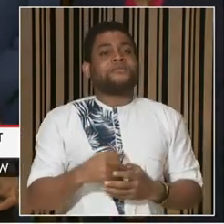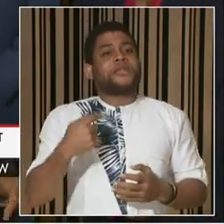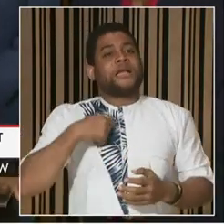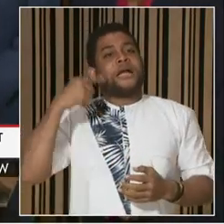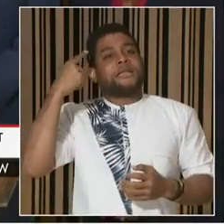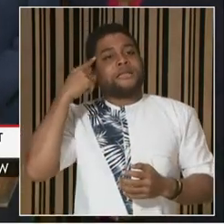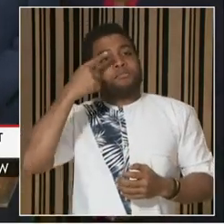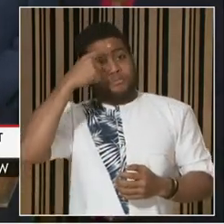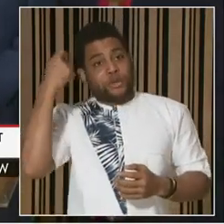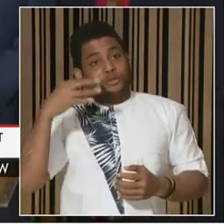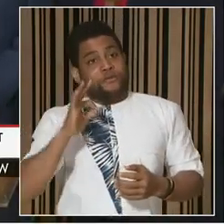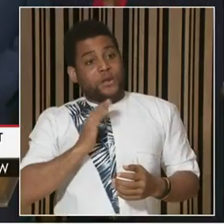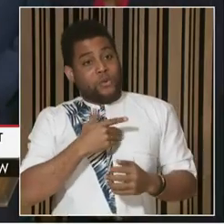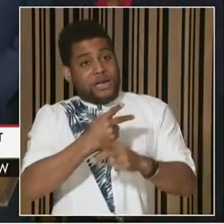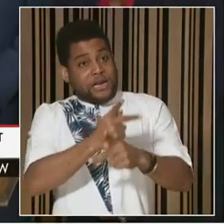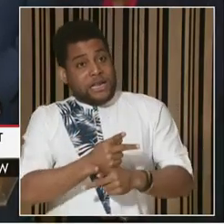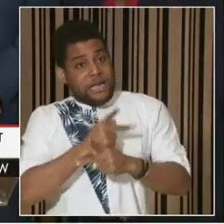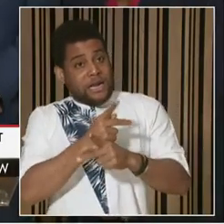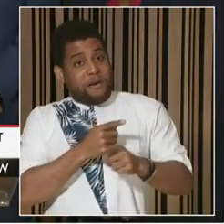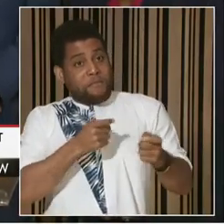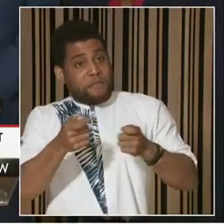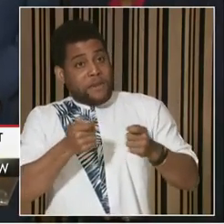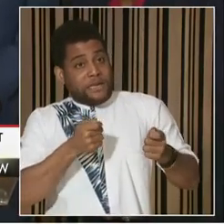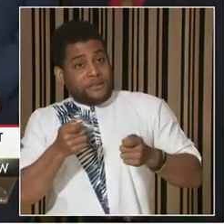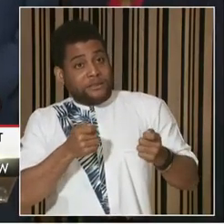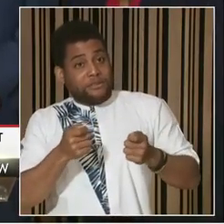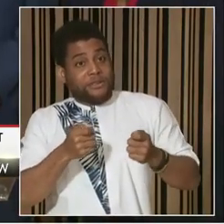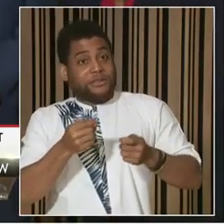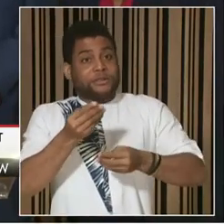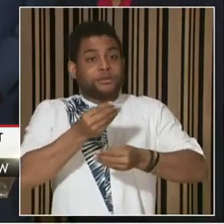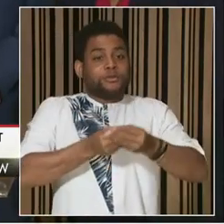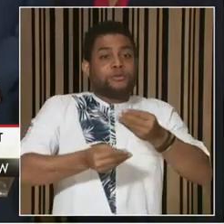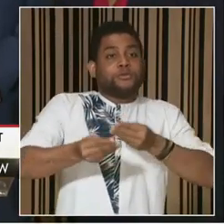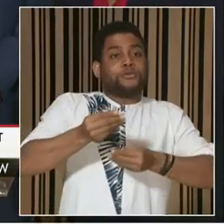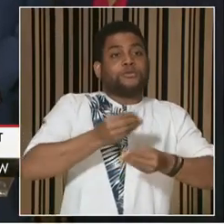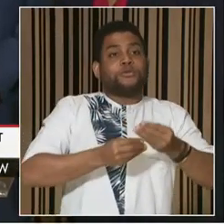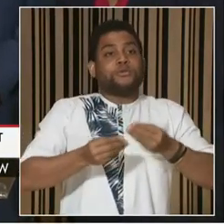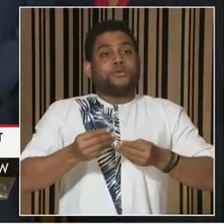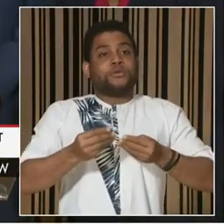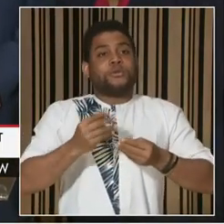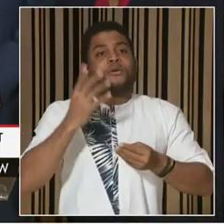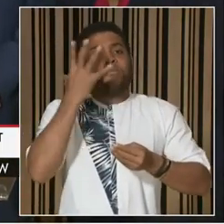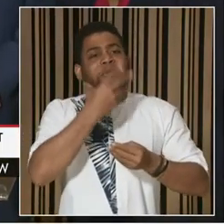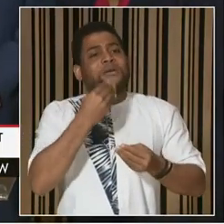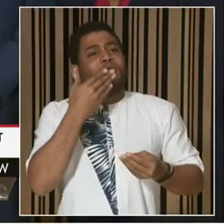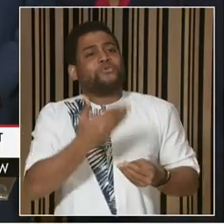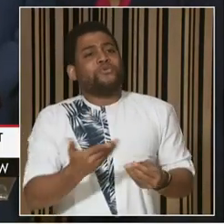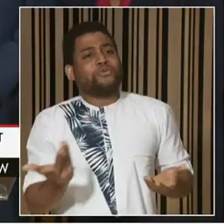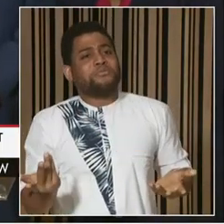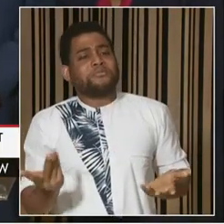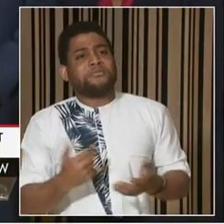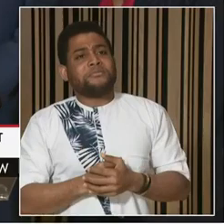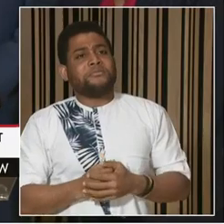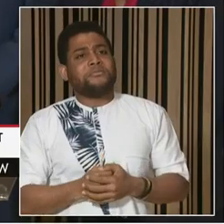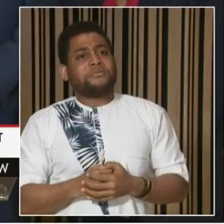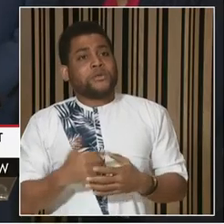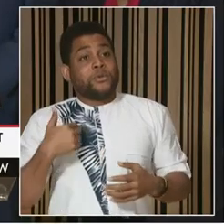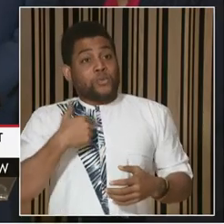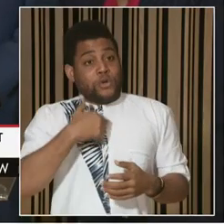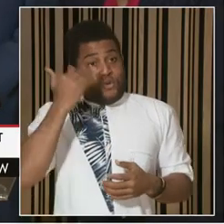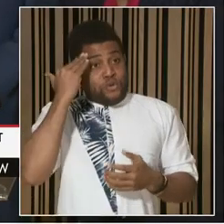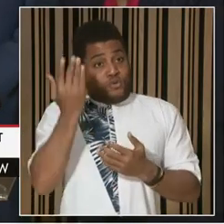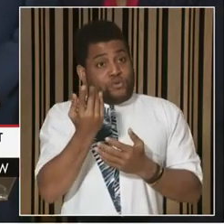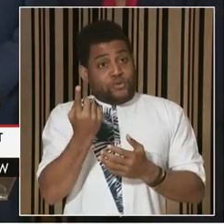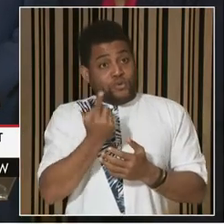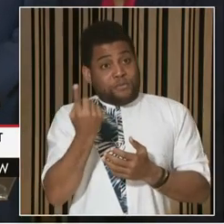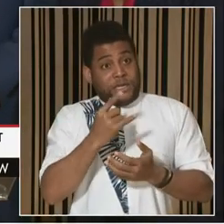our careful management, that we're in pretty good shape. But we know where there are some things that we have to be